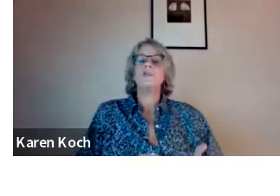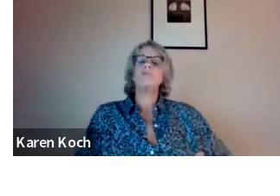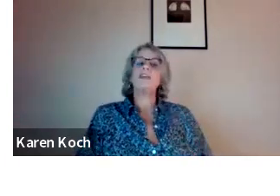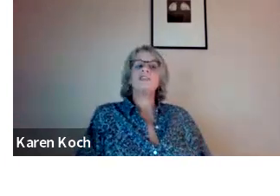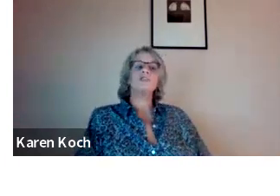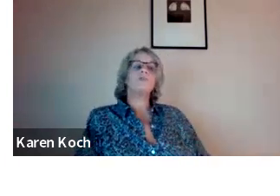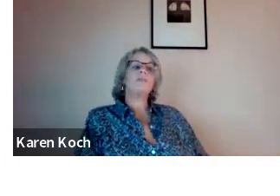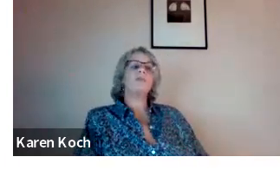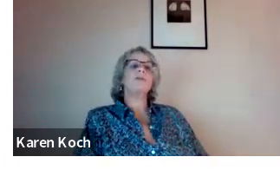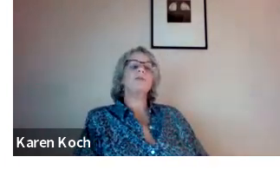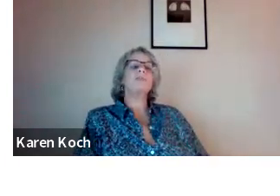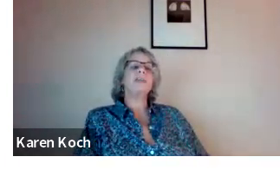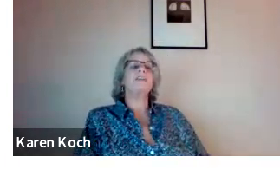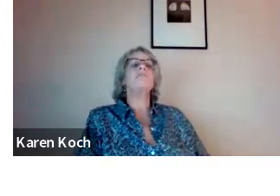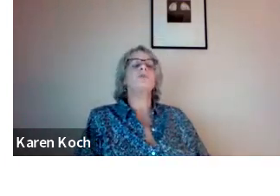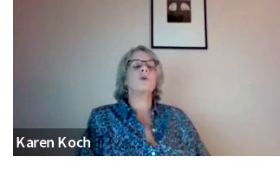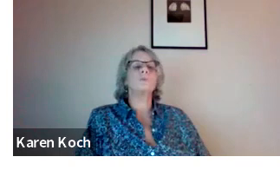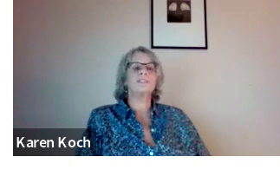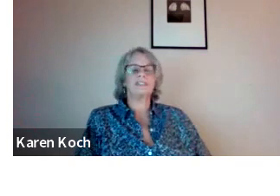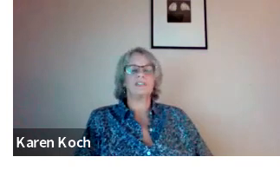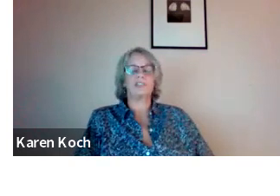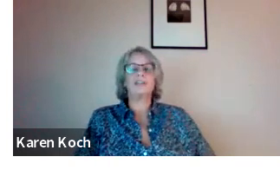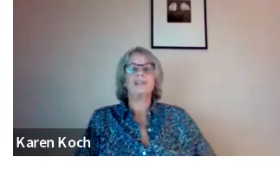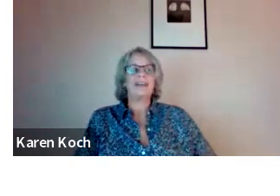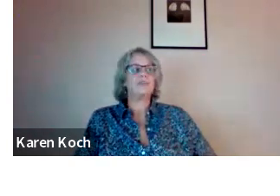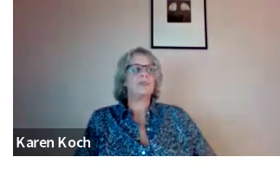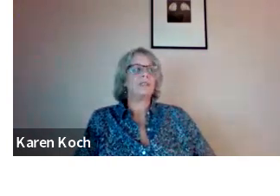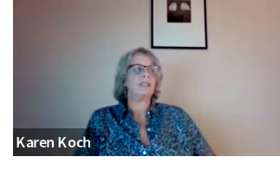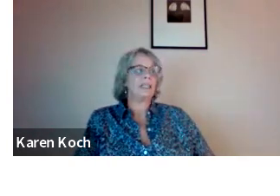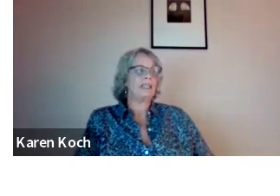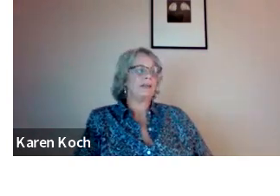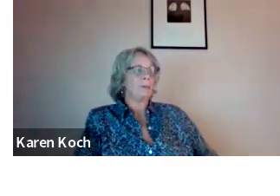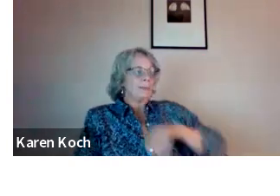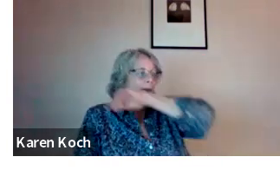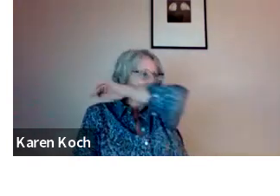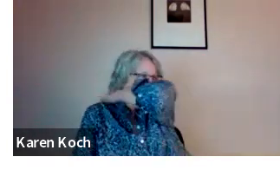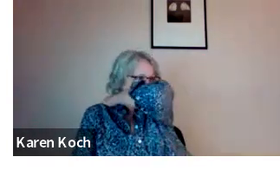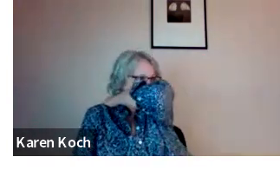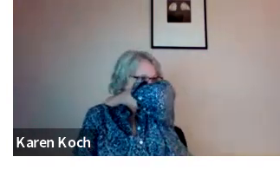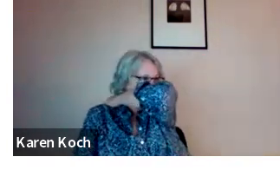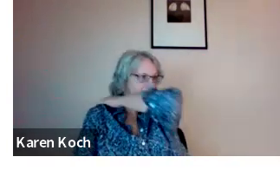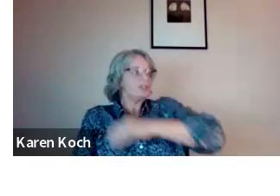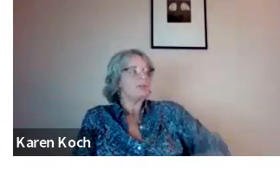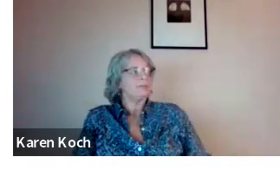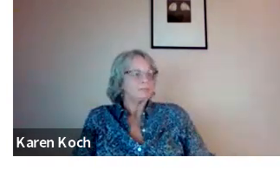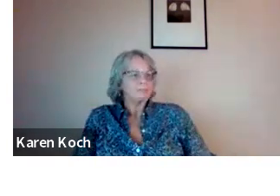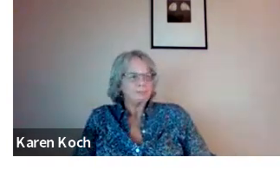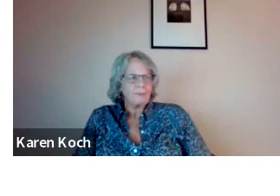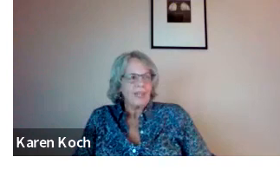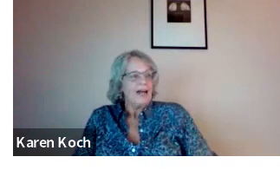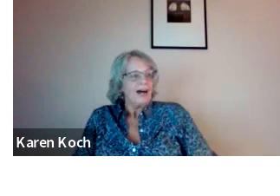that. So it's making sure that people are able to make an informed decision. That is really a key there. Excuse